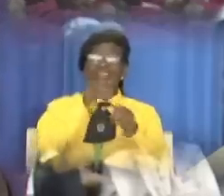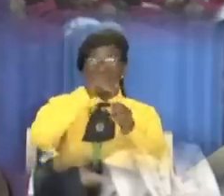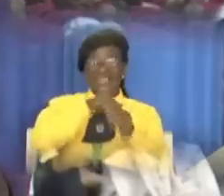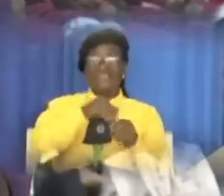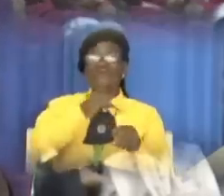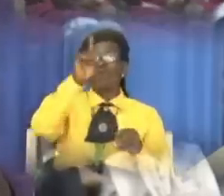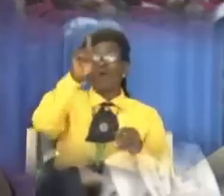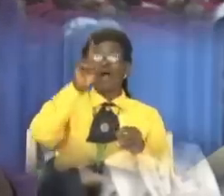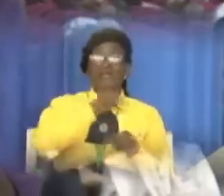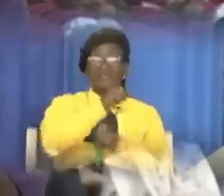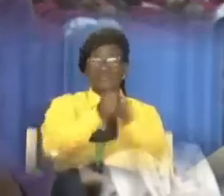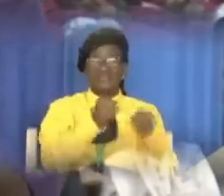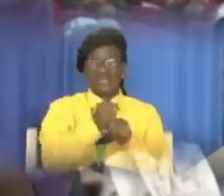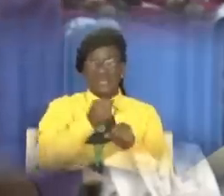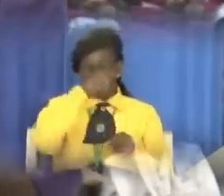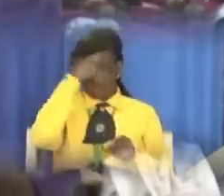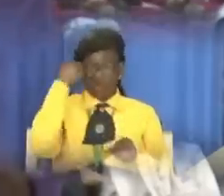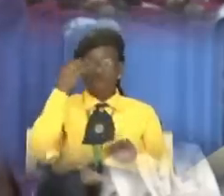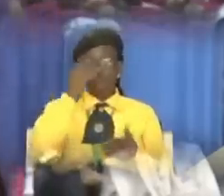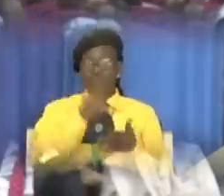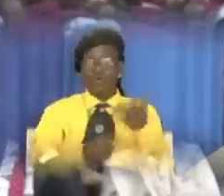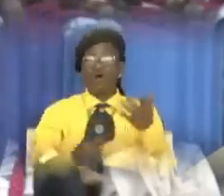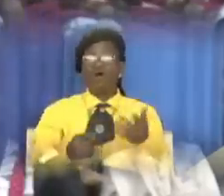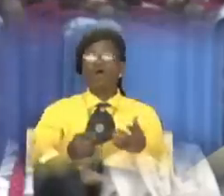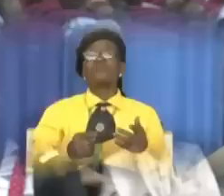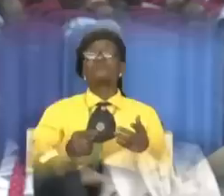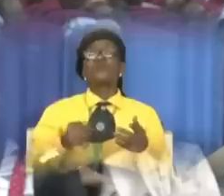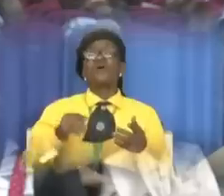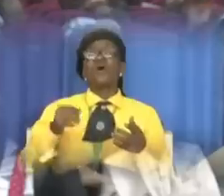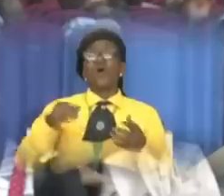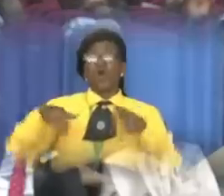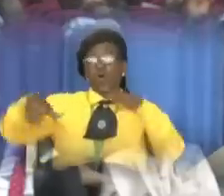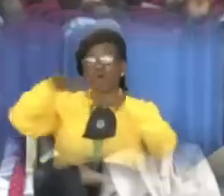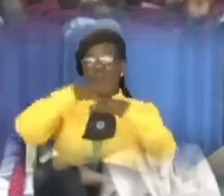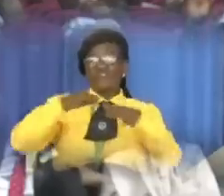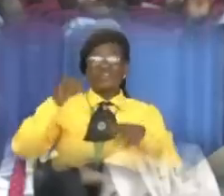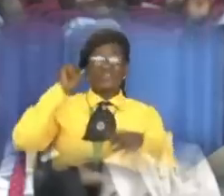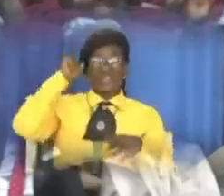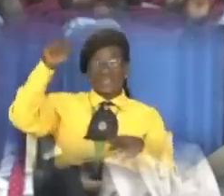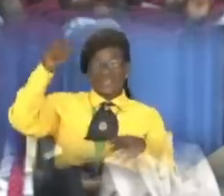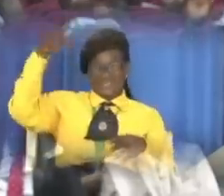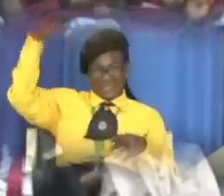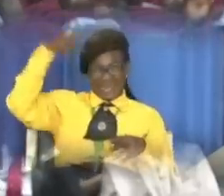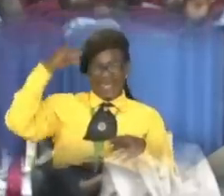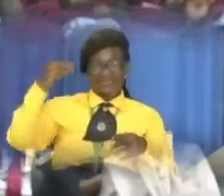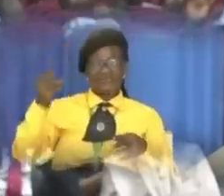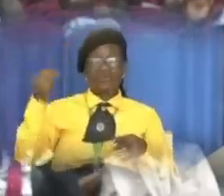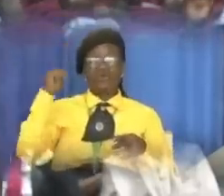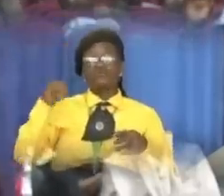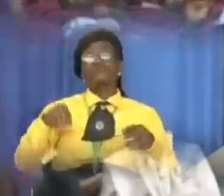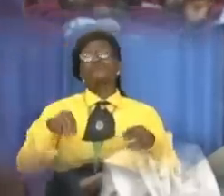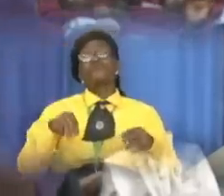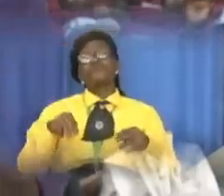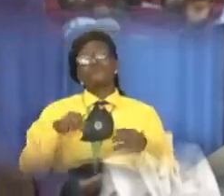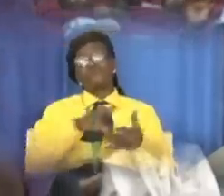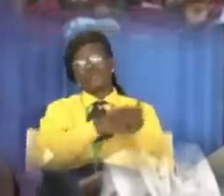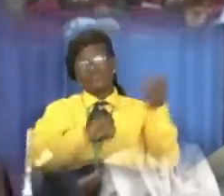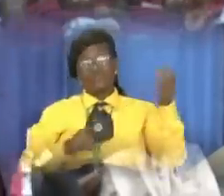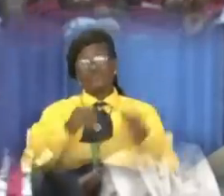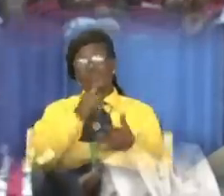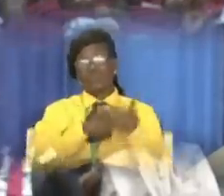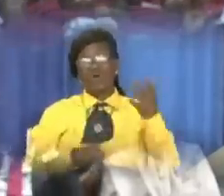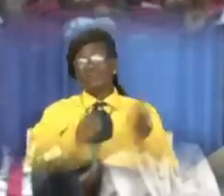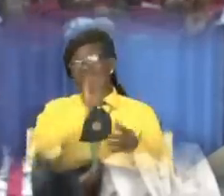light was removed. Whatever is covering your glory that is not allowing it to shine, whatever